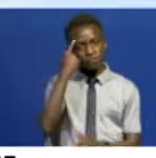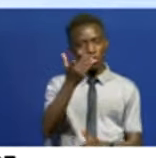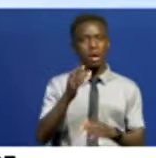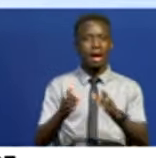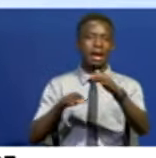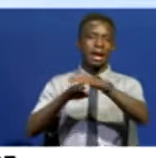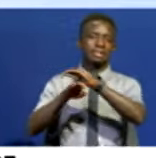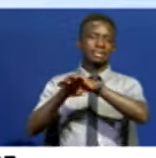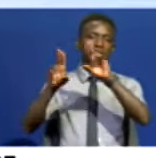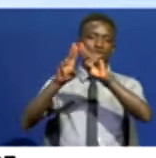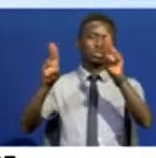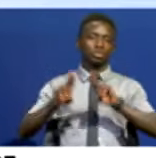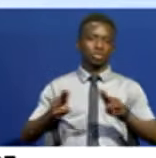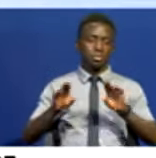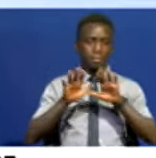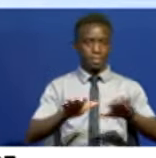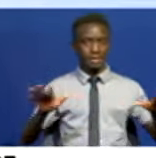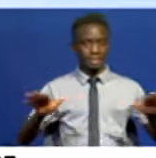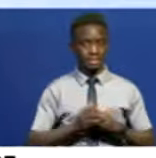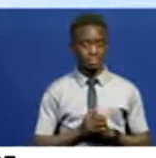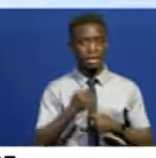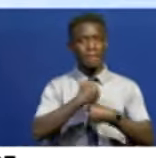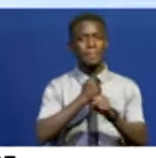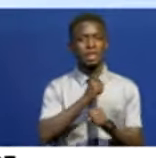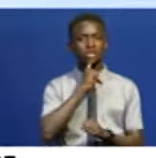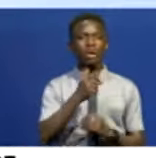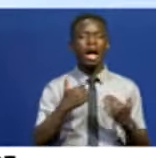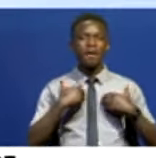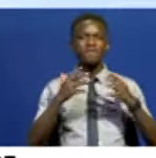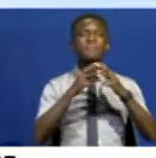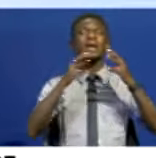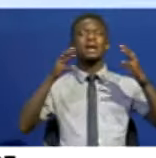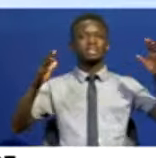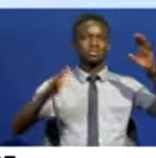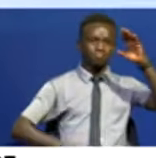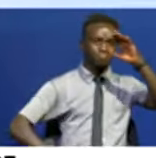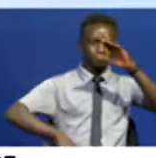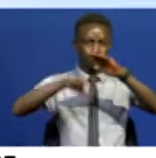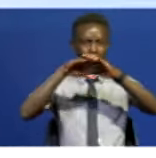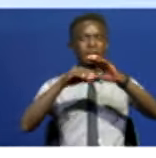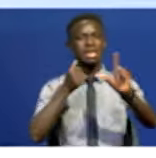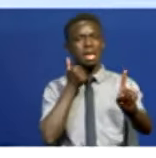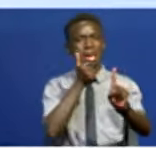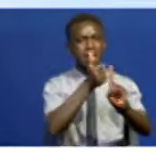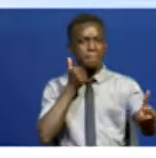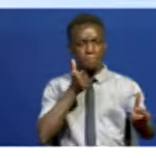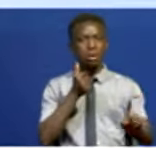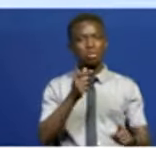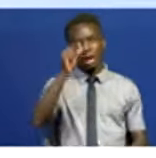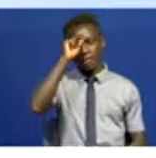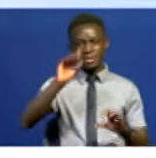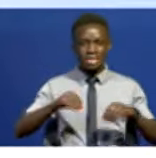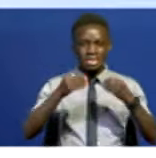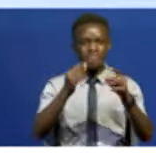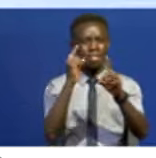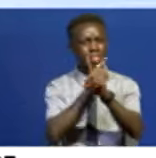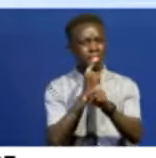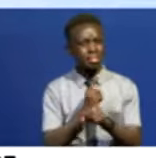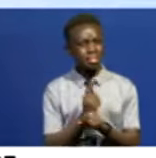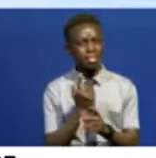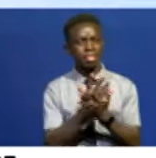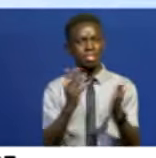well. And to ensure maximum impact, the government will provide guidance on the priority products to be manufactured